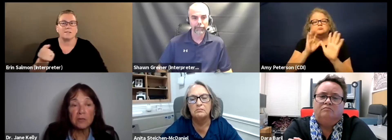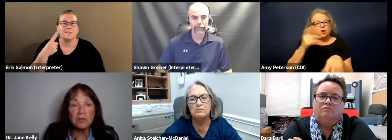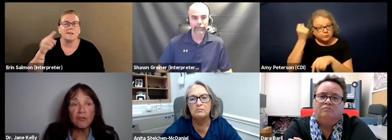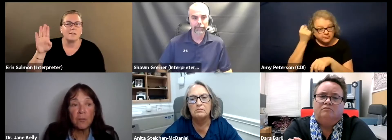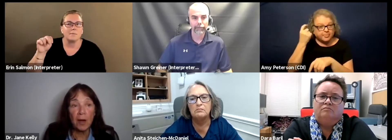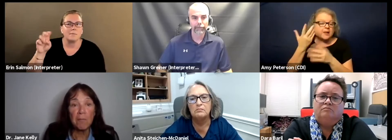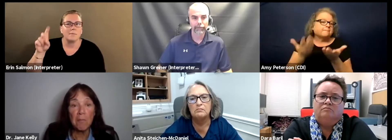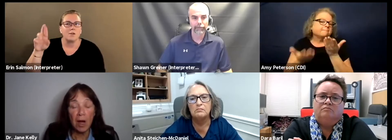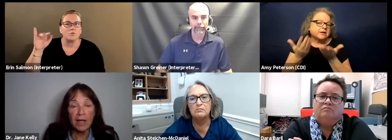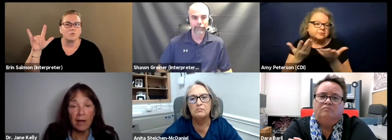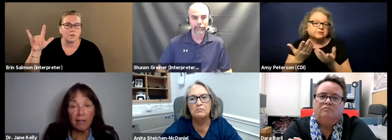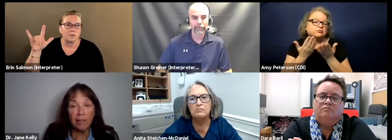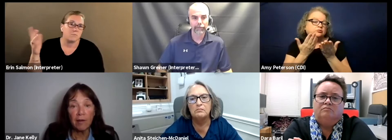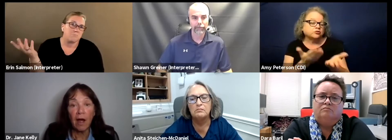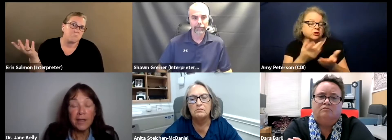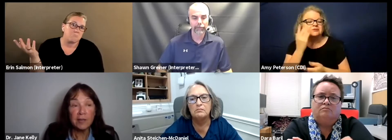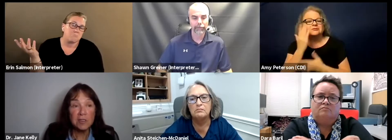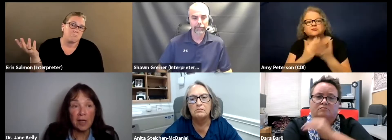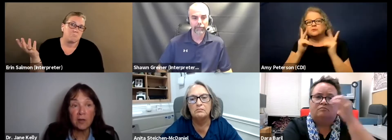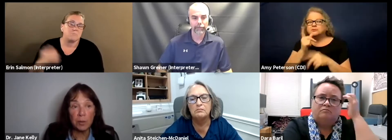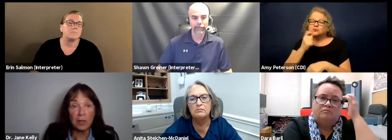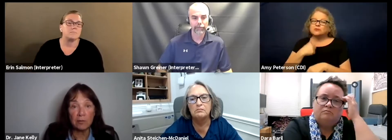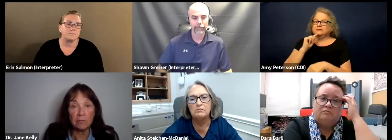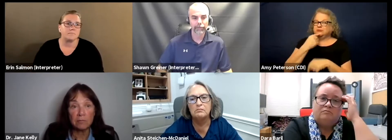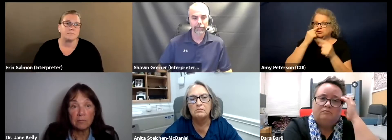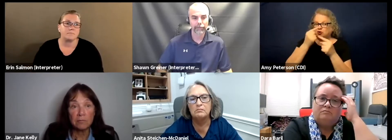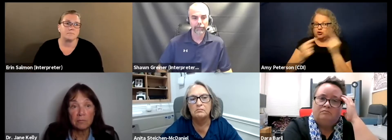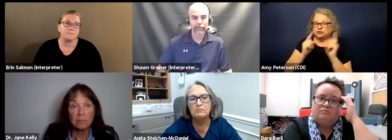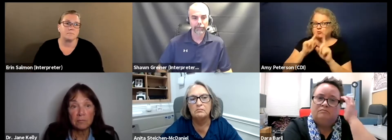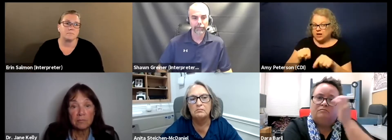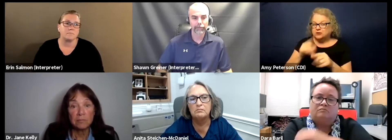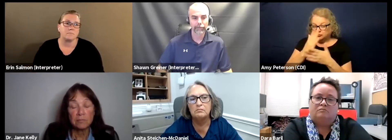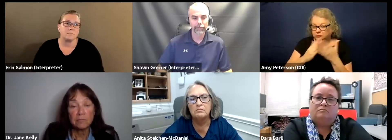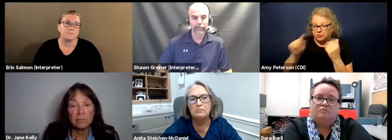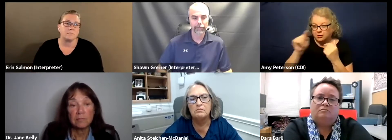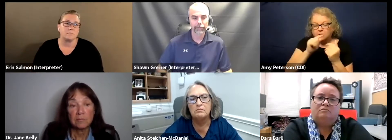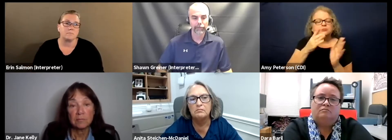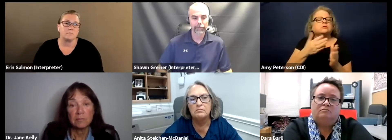medical decision about my health, I get a second opinion.